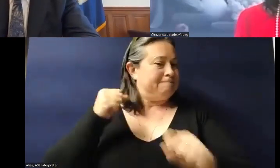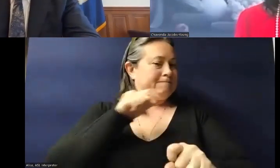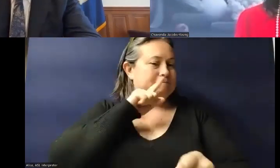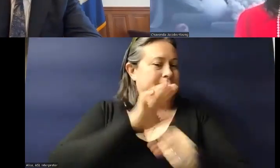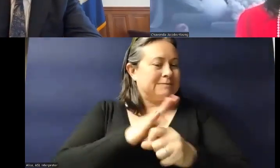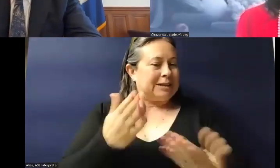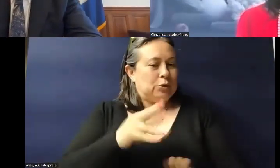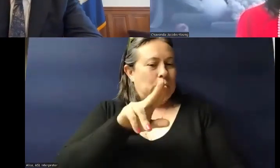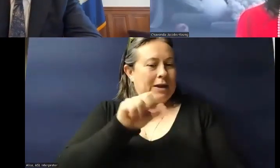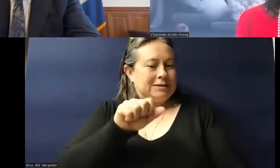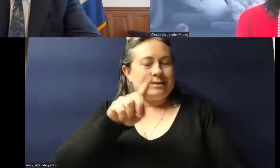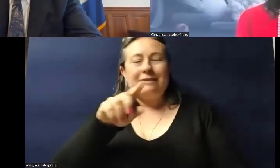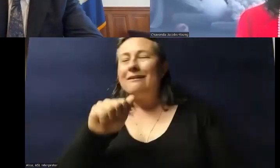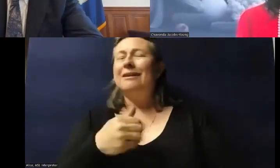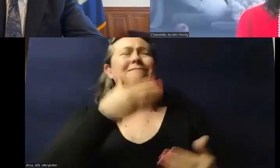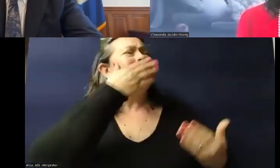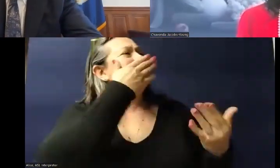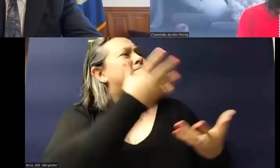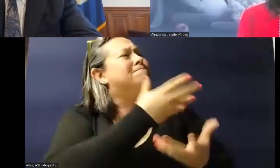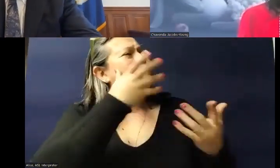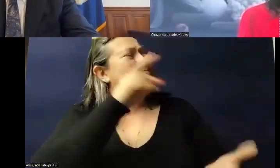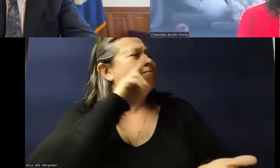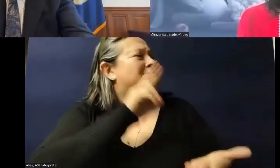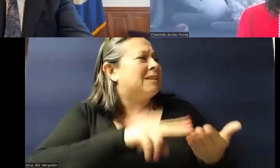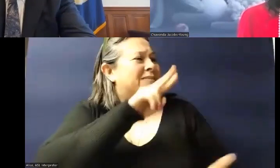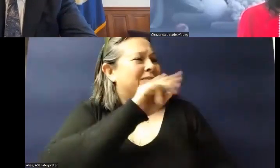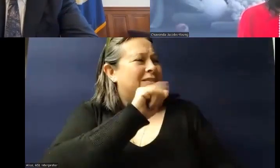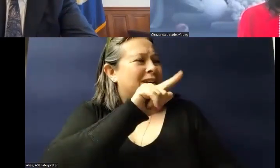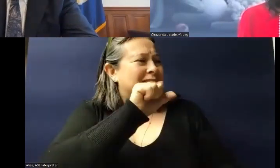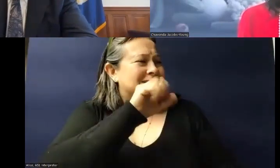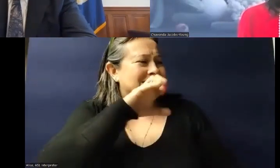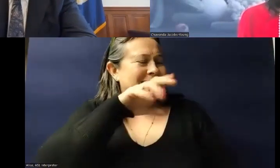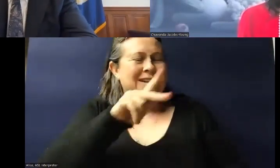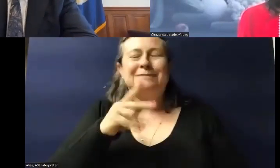much, Secretary Vilsack. Thank you.